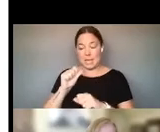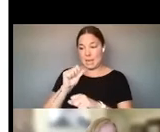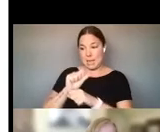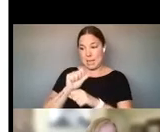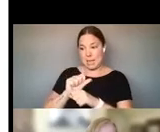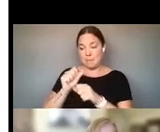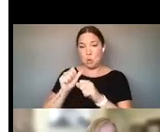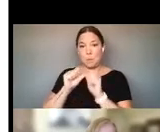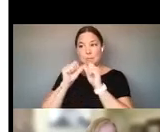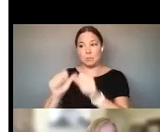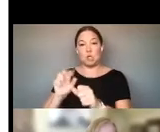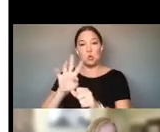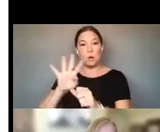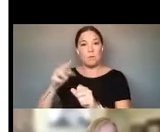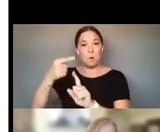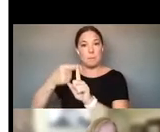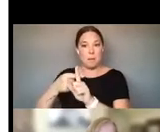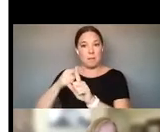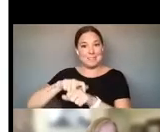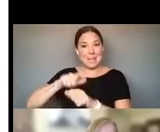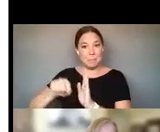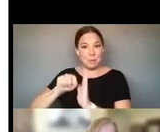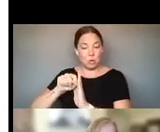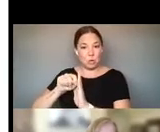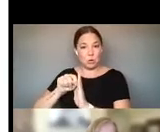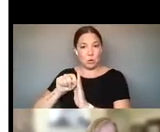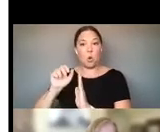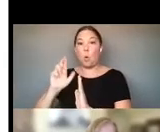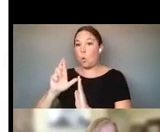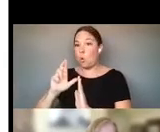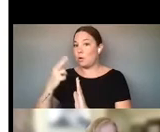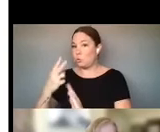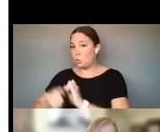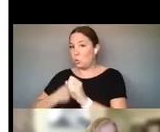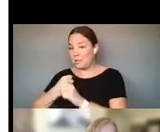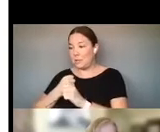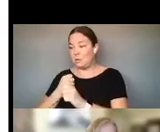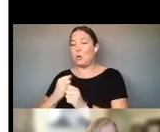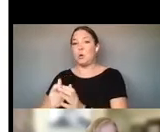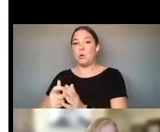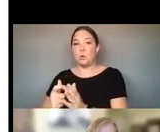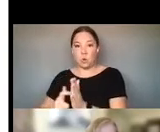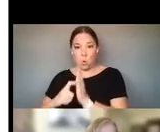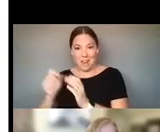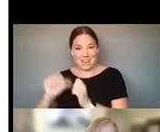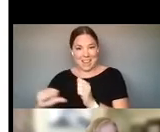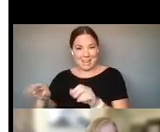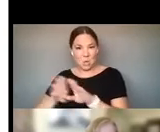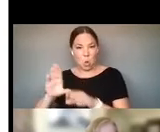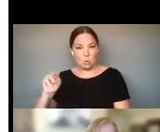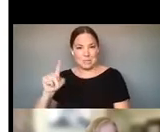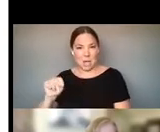month period, or must the two year period include any any NEA required closeout activities.